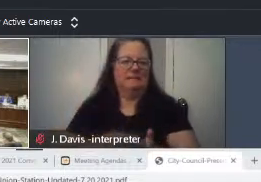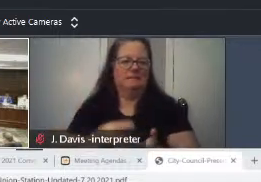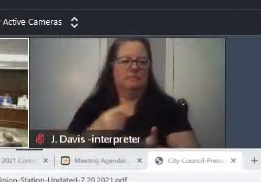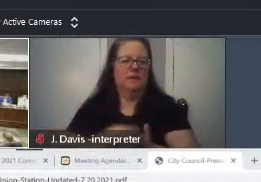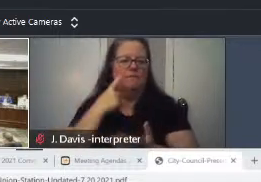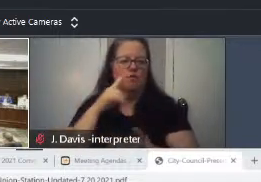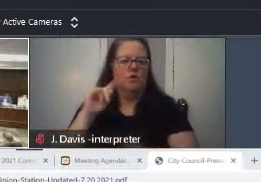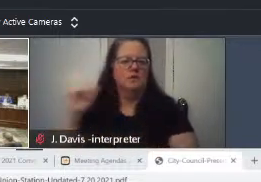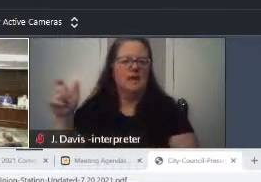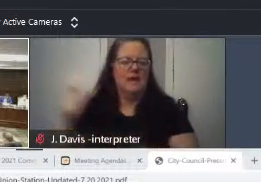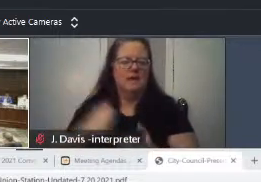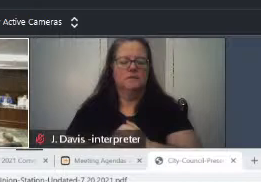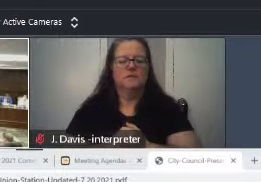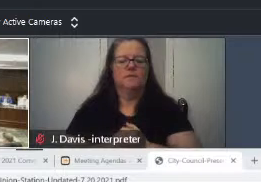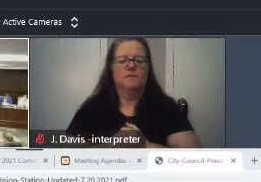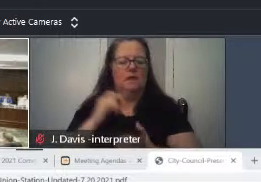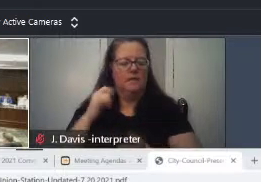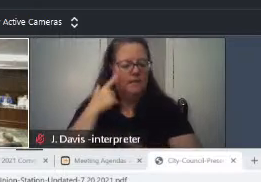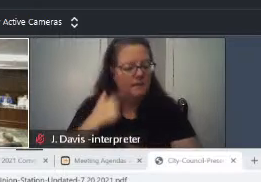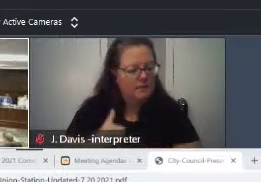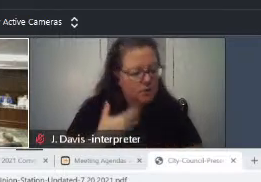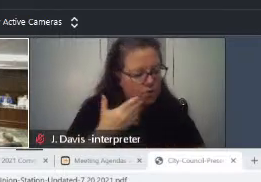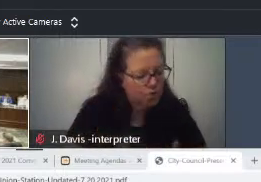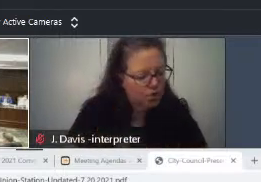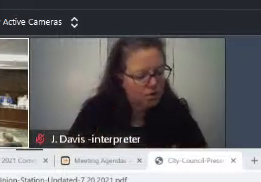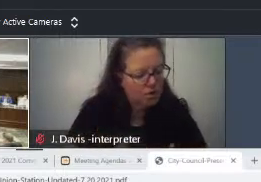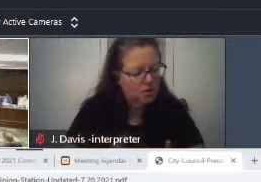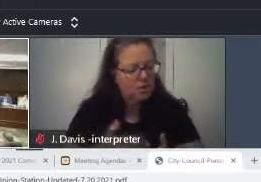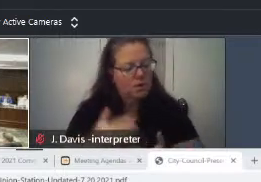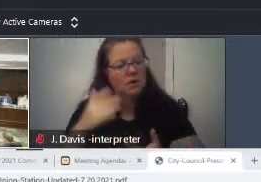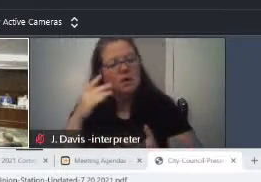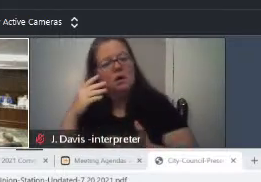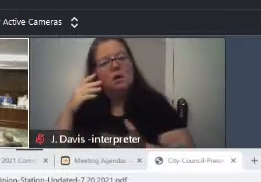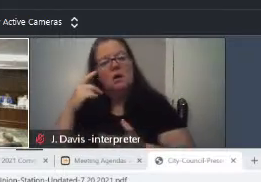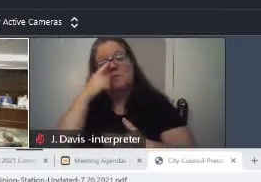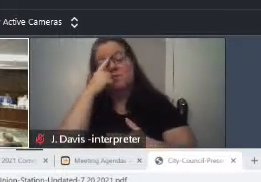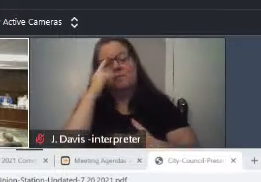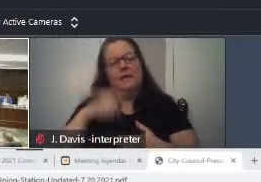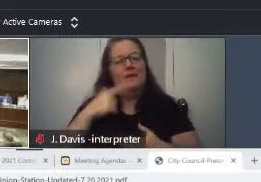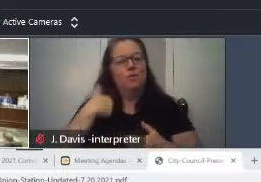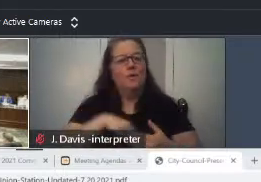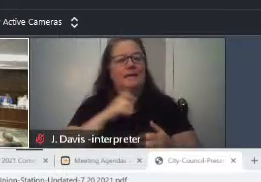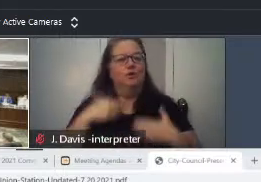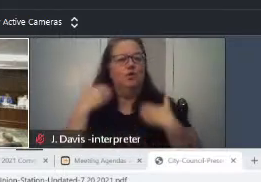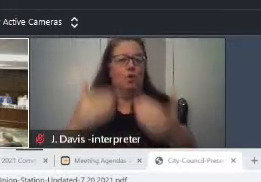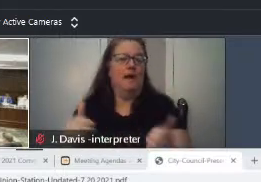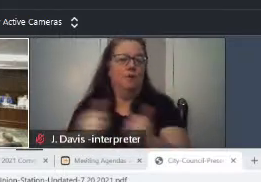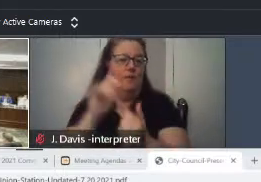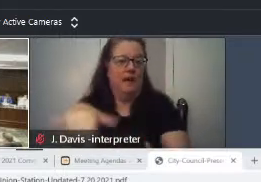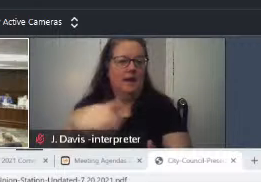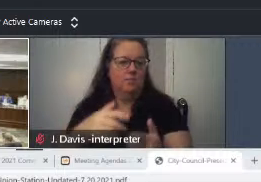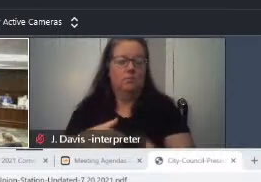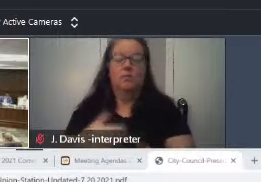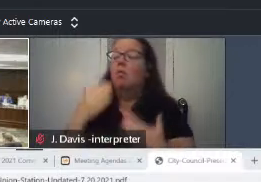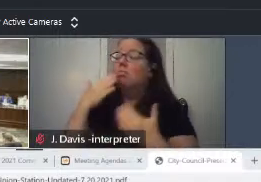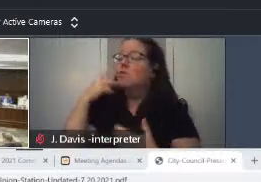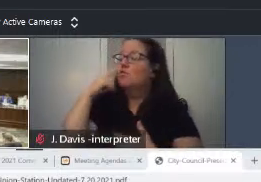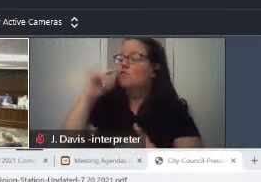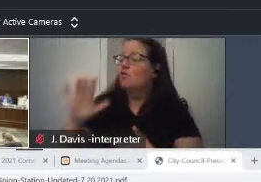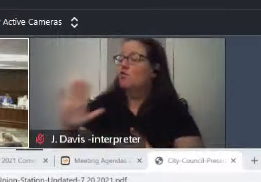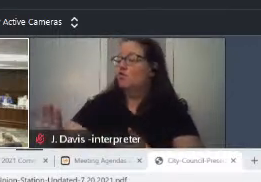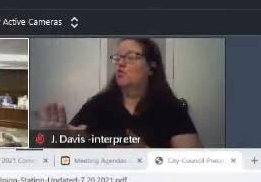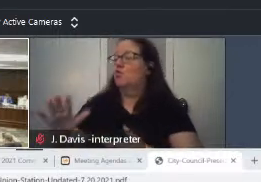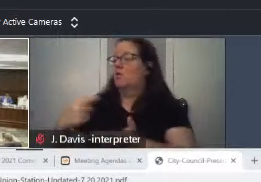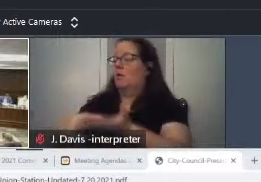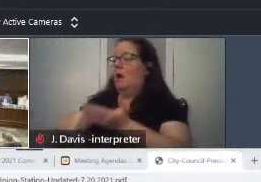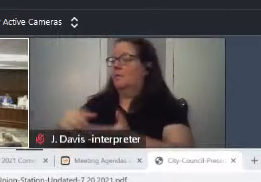I think we've got a good bird in the hand, and it's worth moving forward at this time. Thank you. Thank you for those comments, Councilman